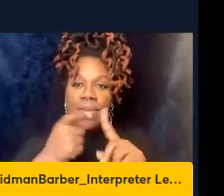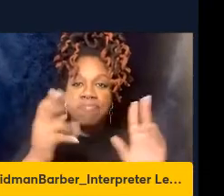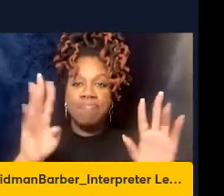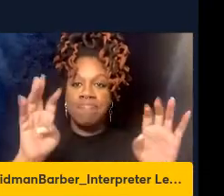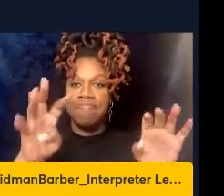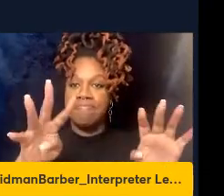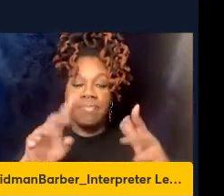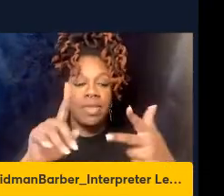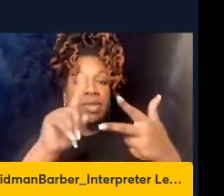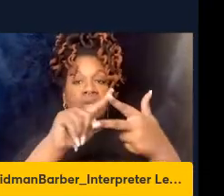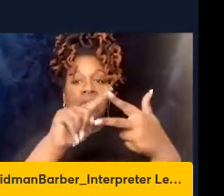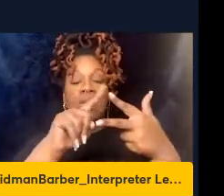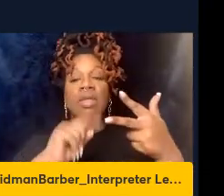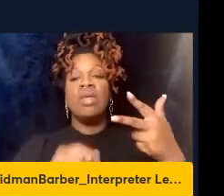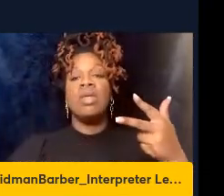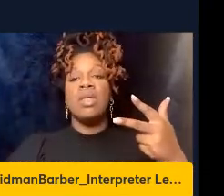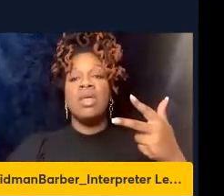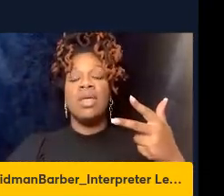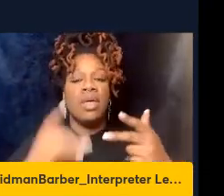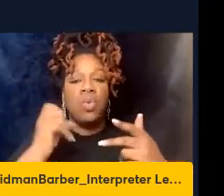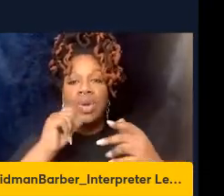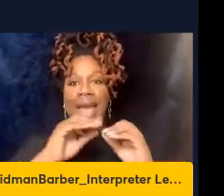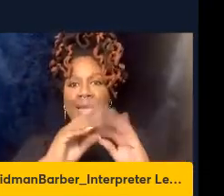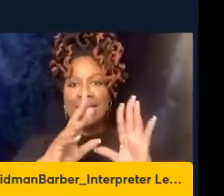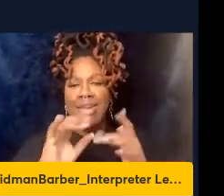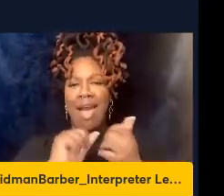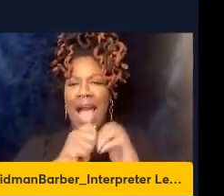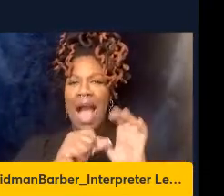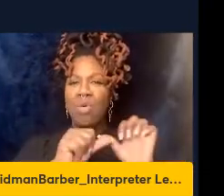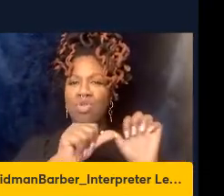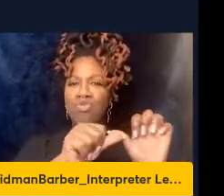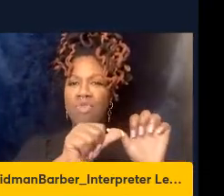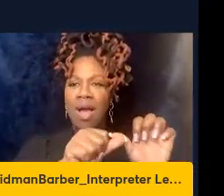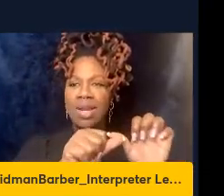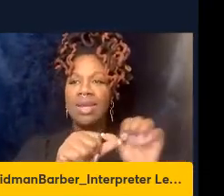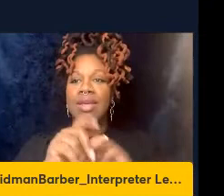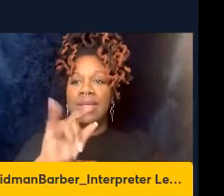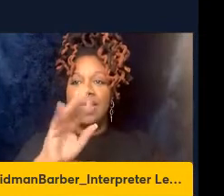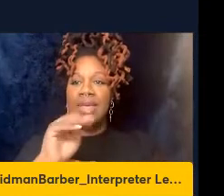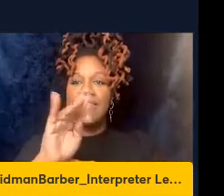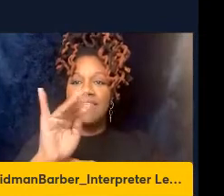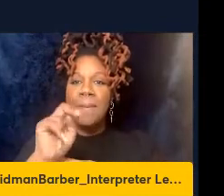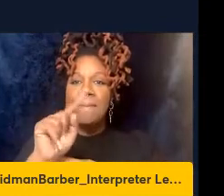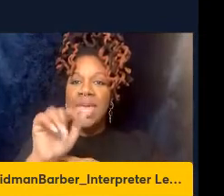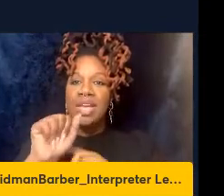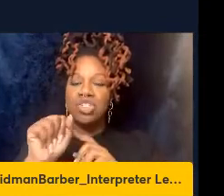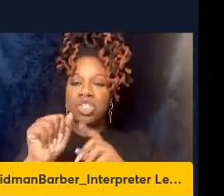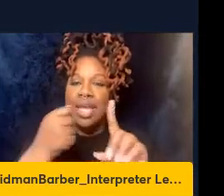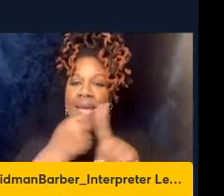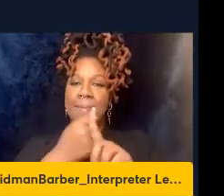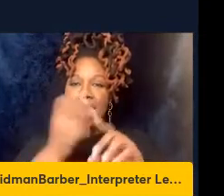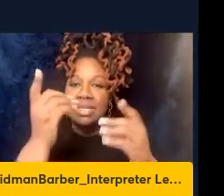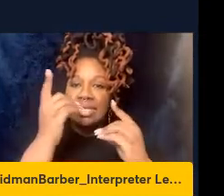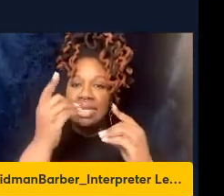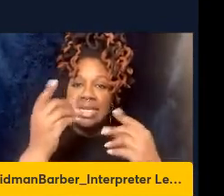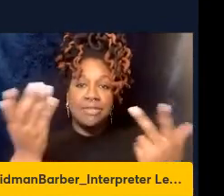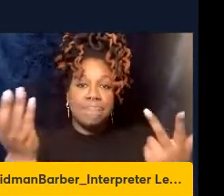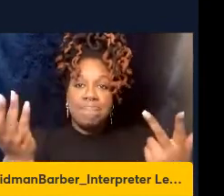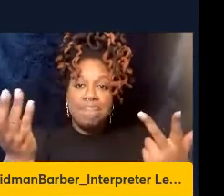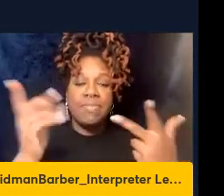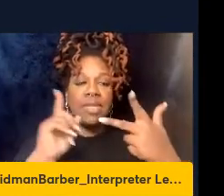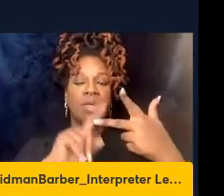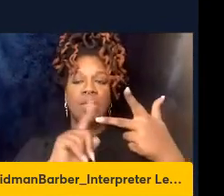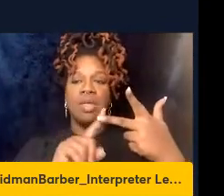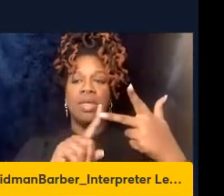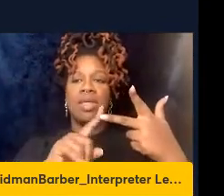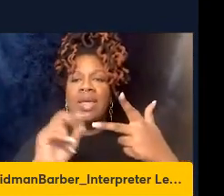number 2, we are not very clear on how chronic inflammation can contribute to disease. So then that last question, number 3, of how do